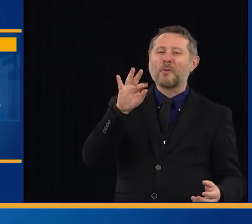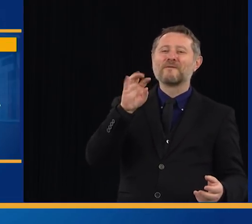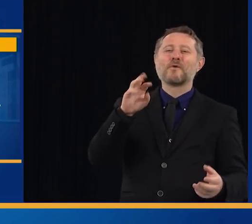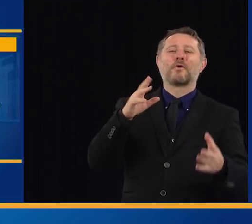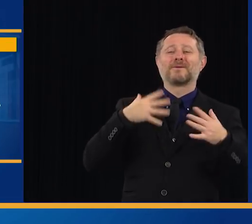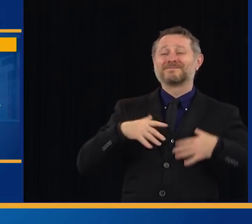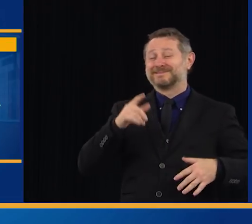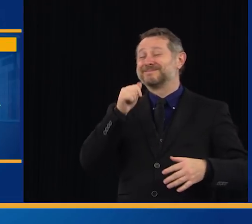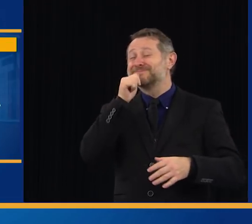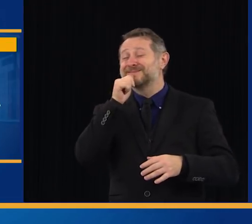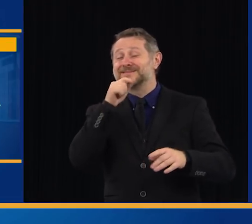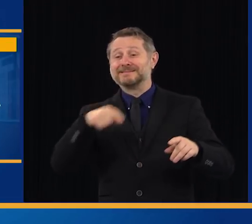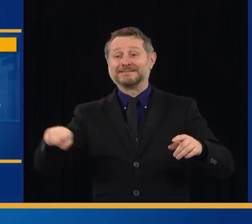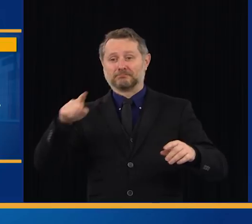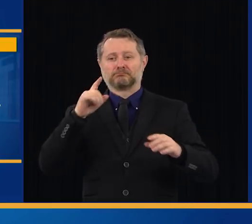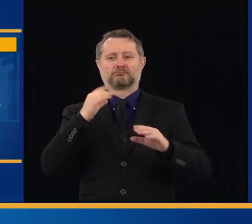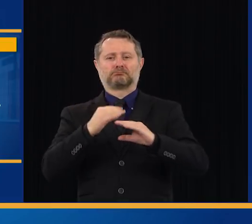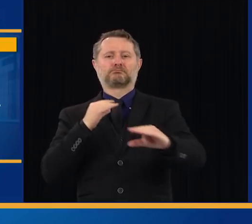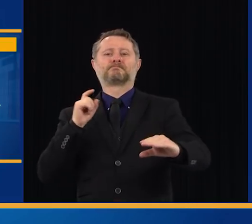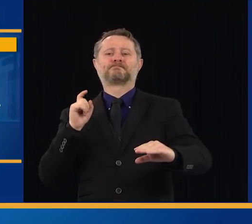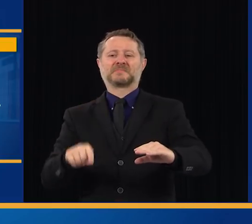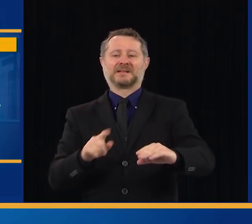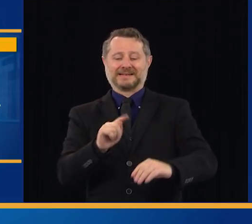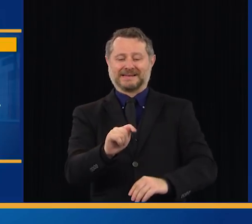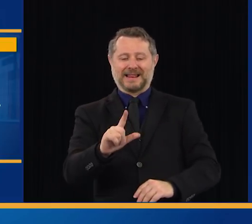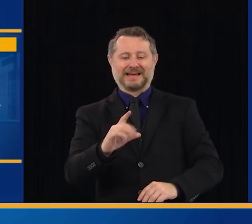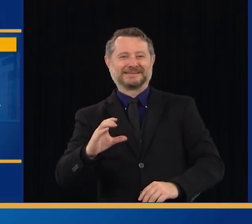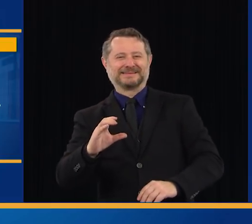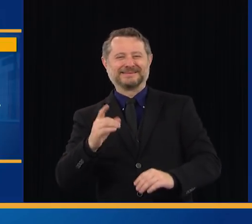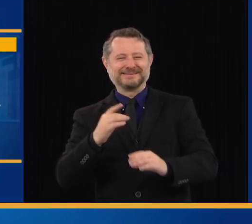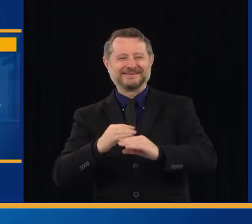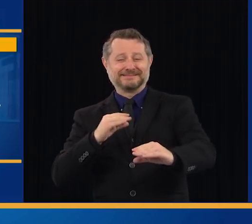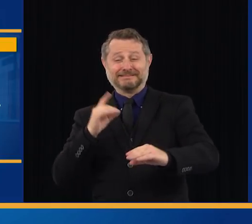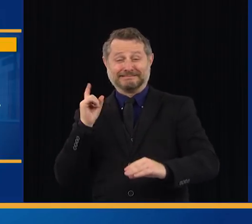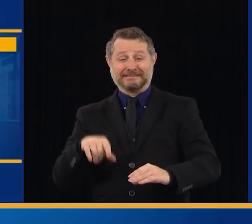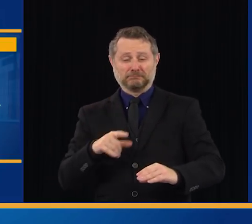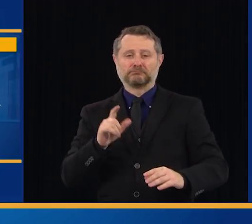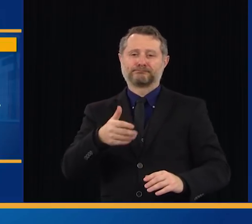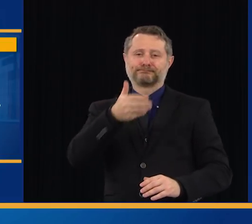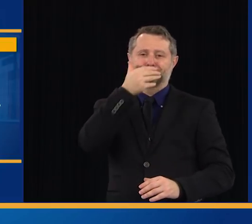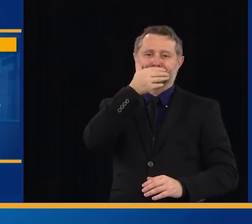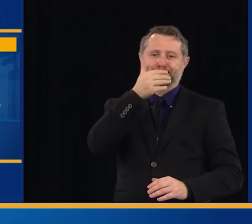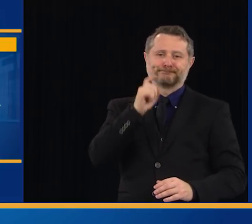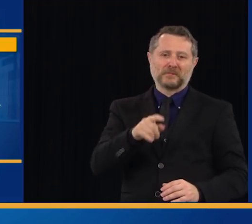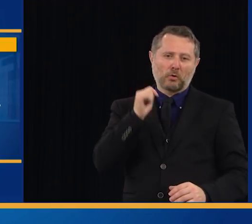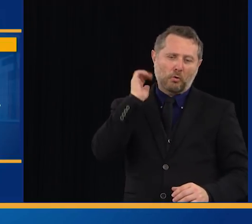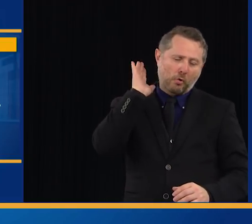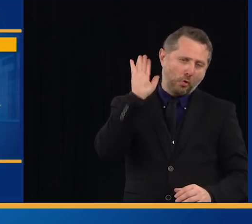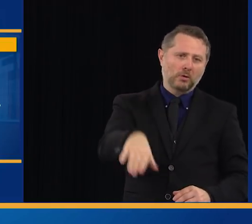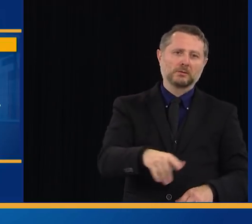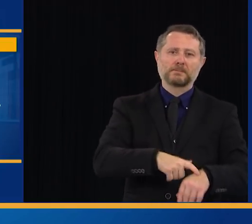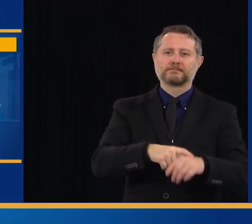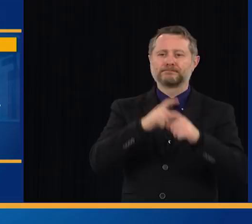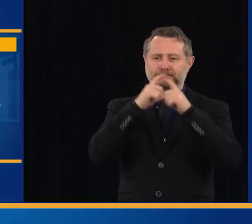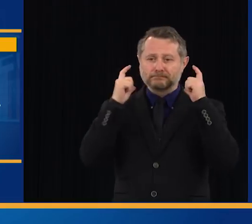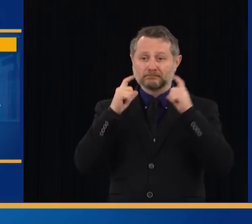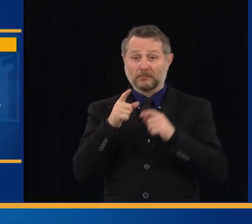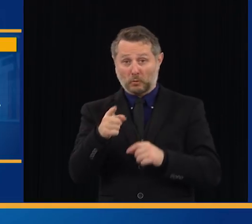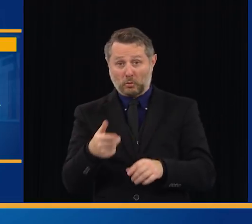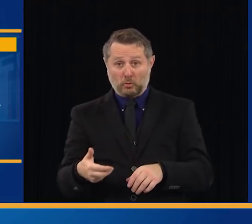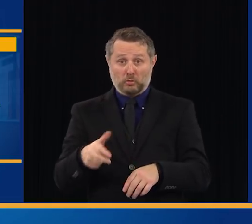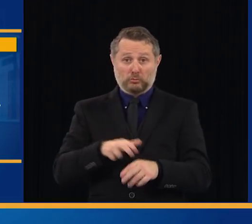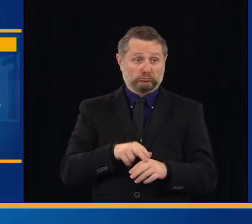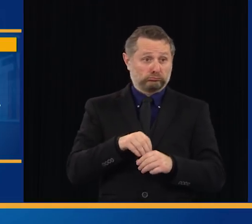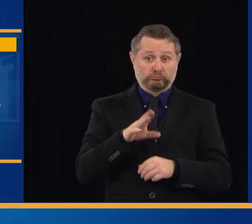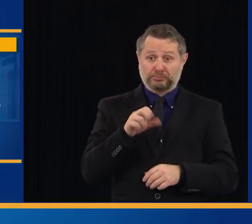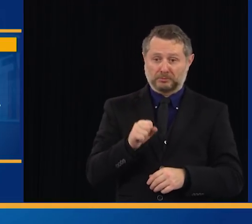for-hire vehicles must wear a mask at all times. What does this mean? If you get on a bus, you need to wear a mask.